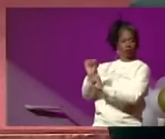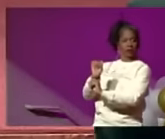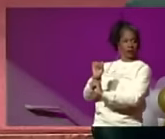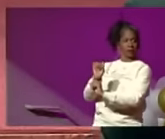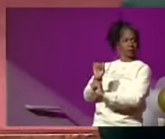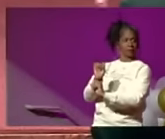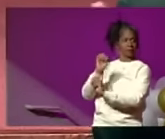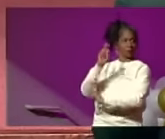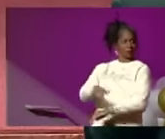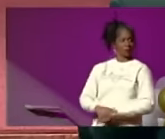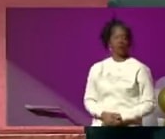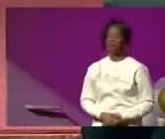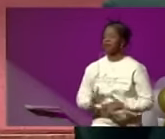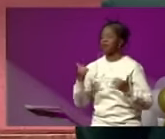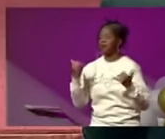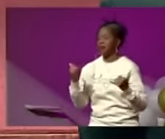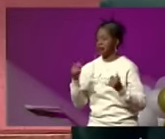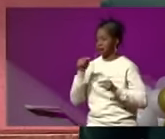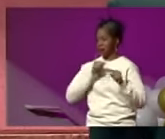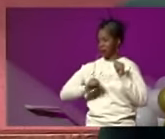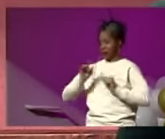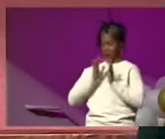Man, I'm about to shout. Text says